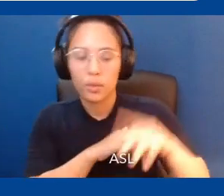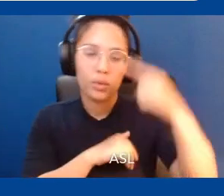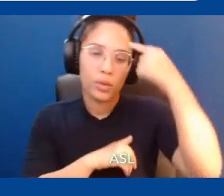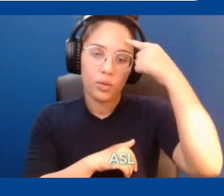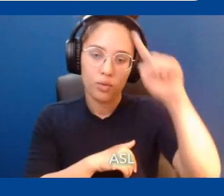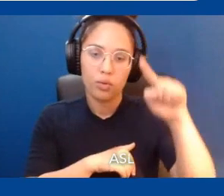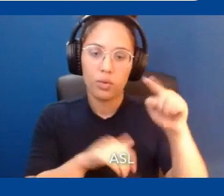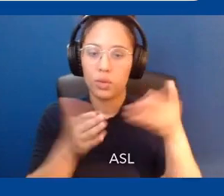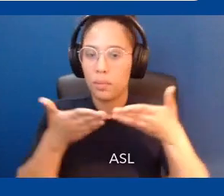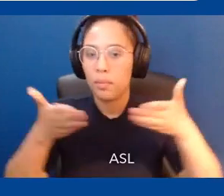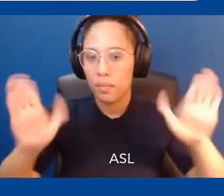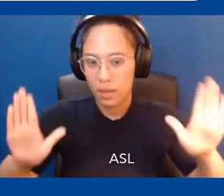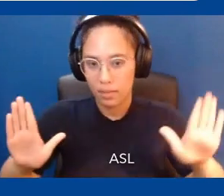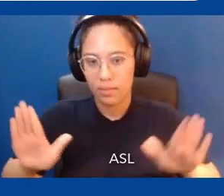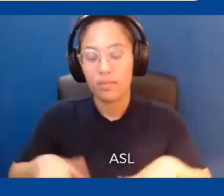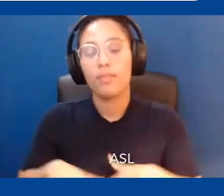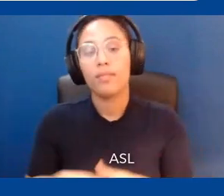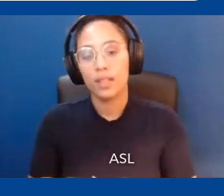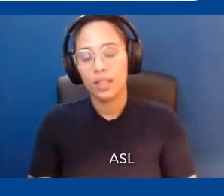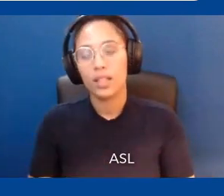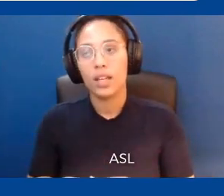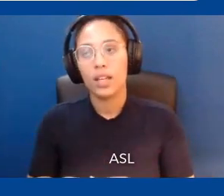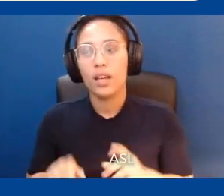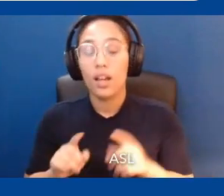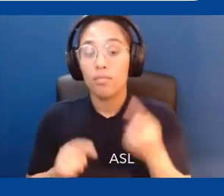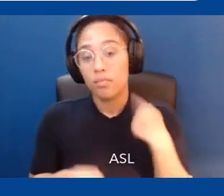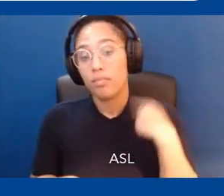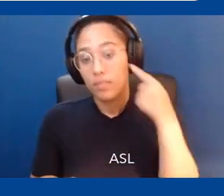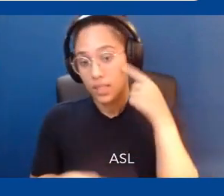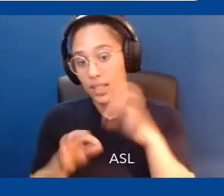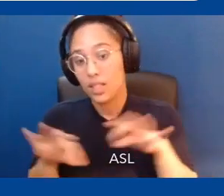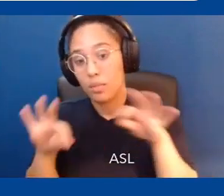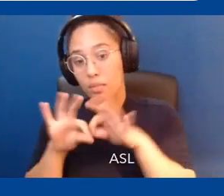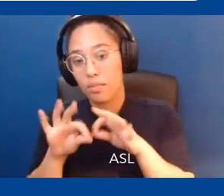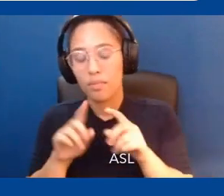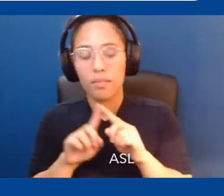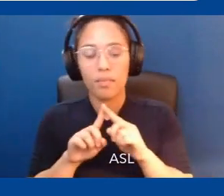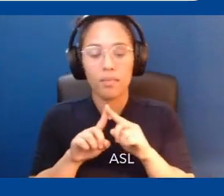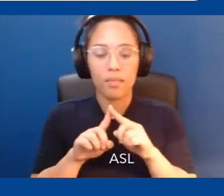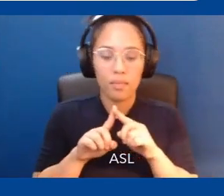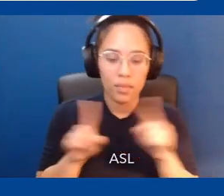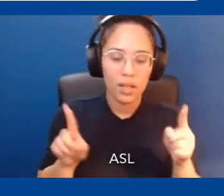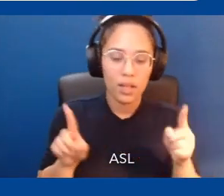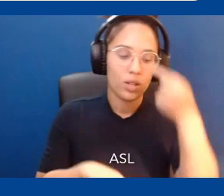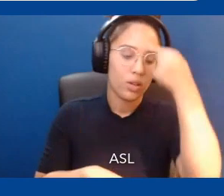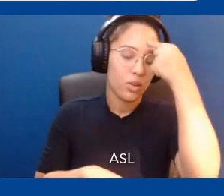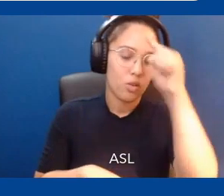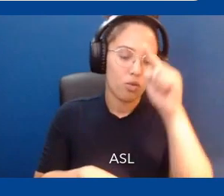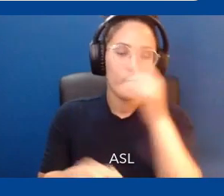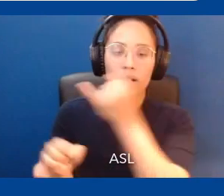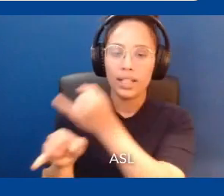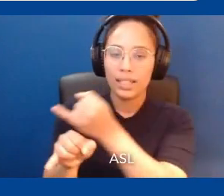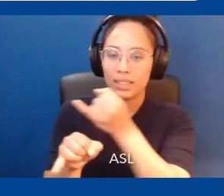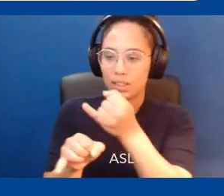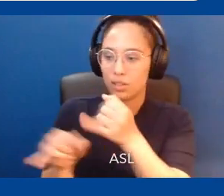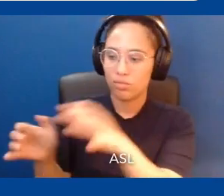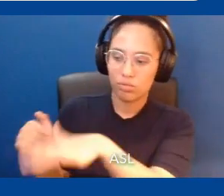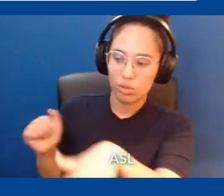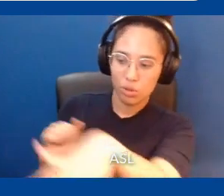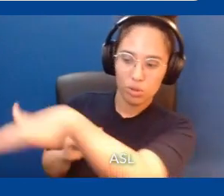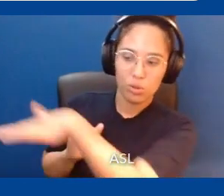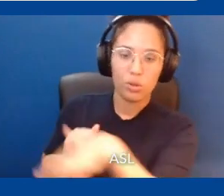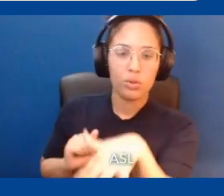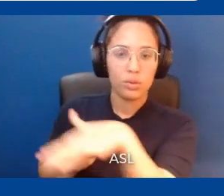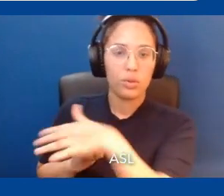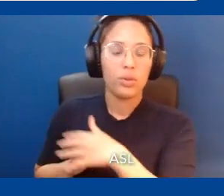archive, is very important. But I think the task for institution or